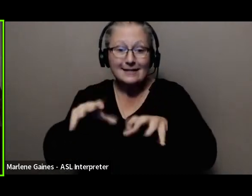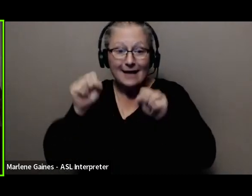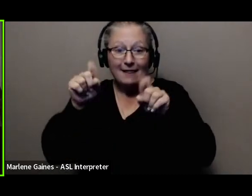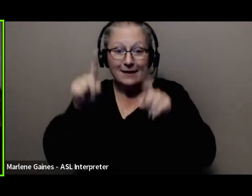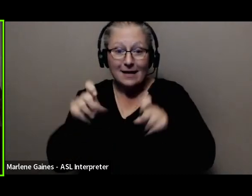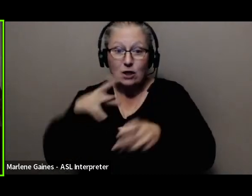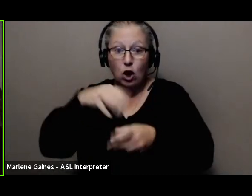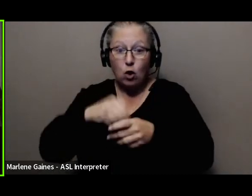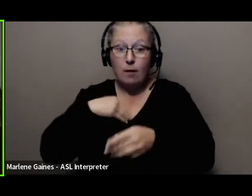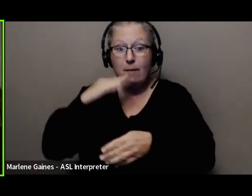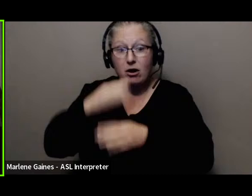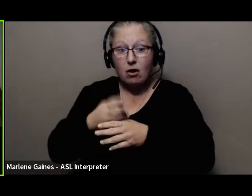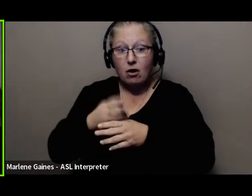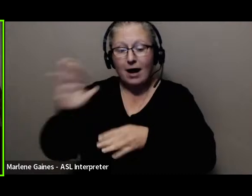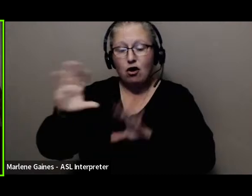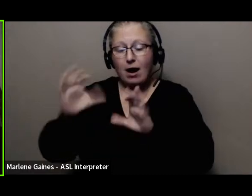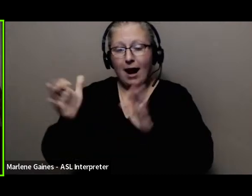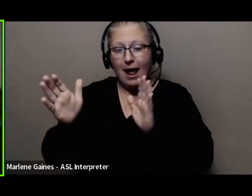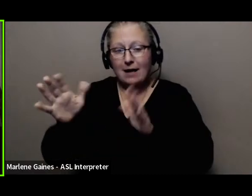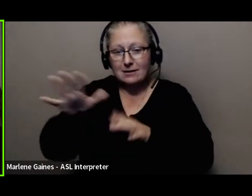my daughter and her classmates.